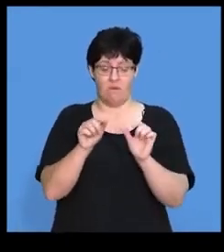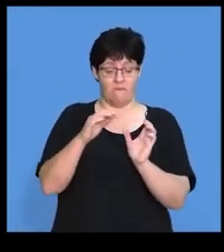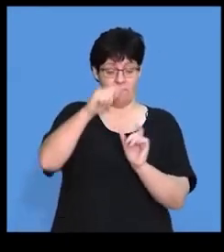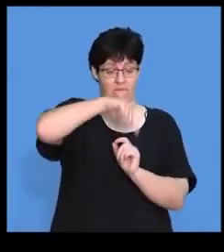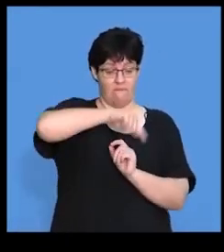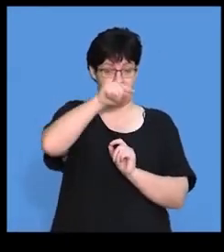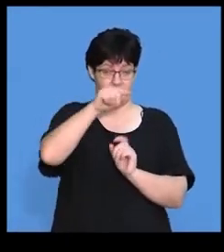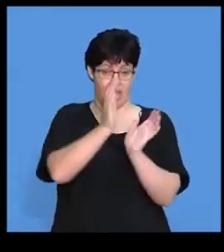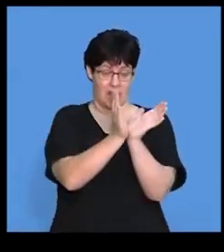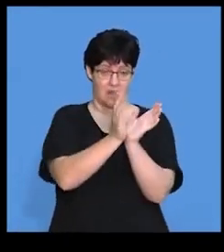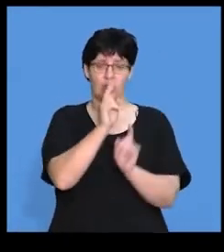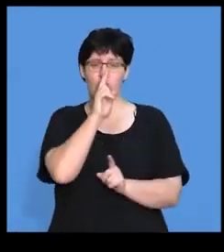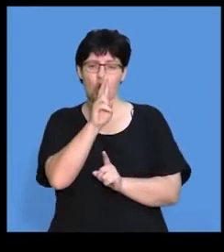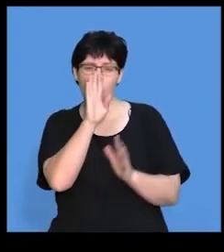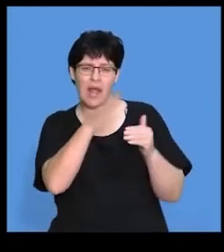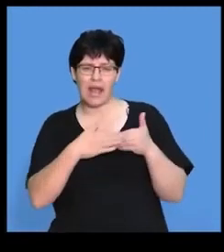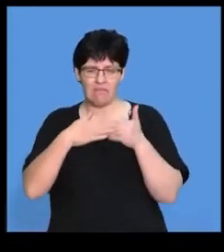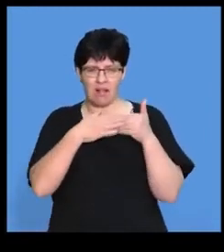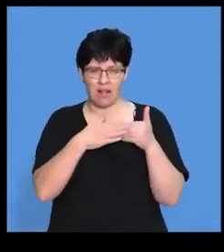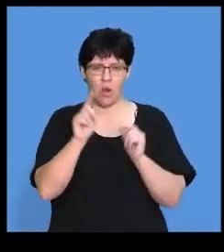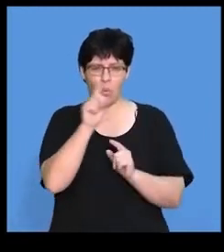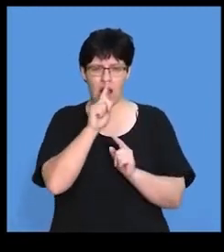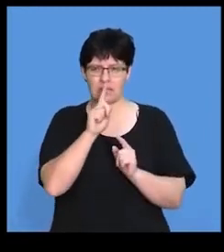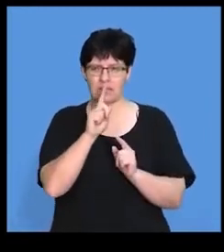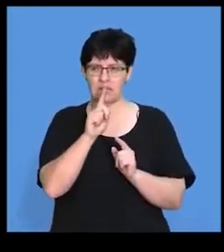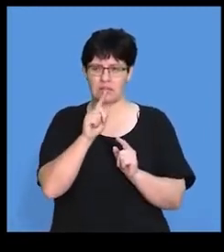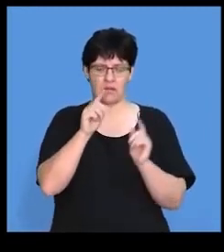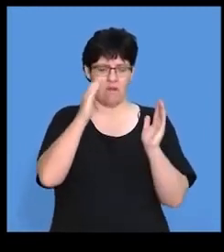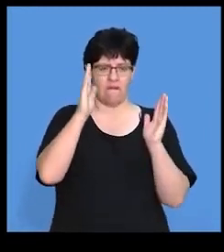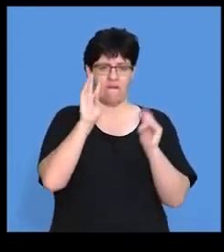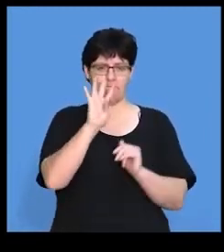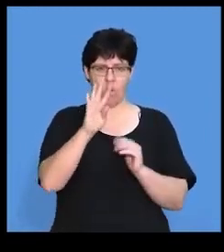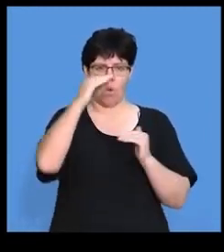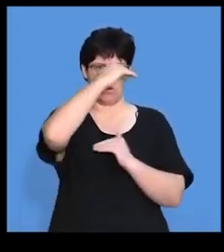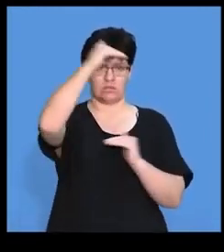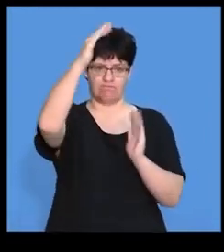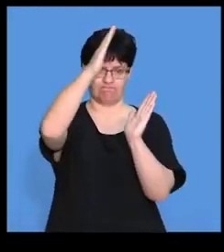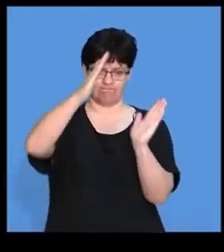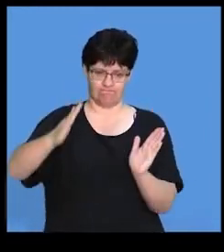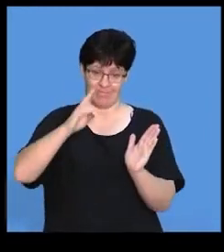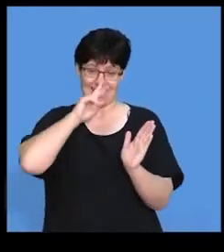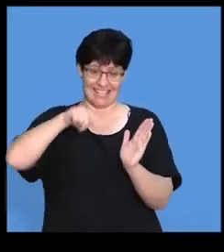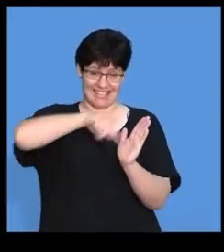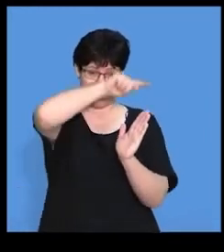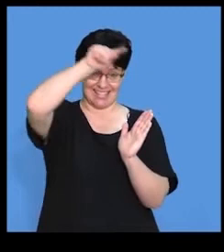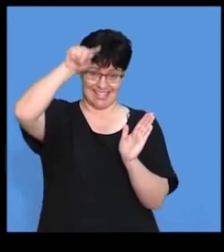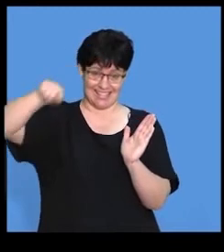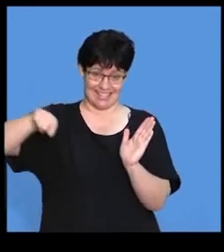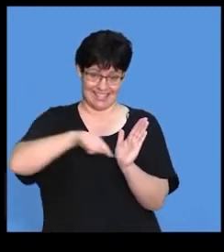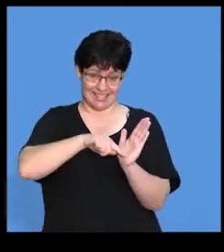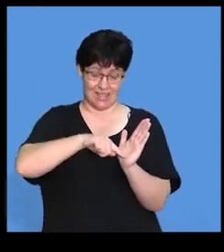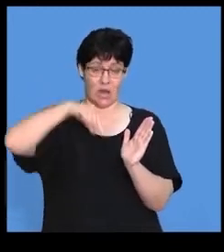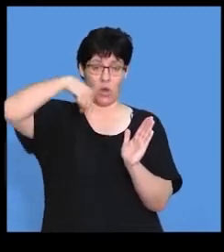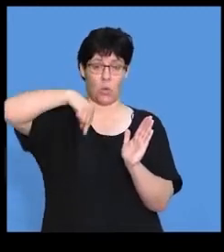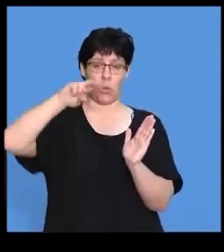this angle is to look very carefully at this quadrilateral over here. You can see there it is. So